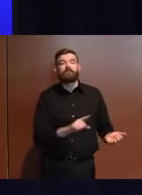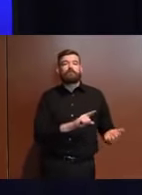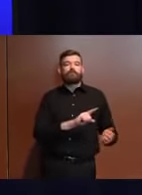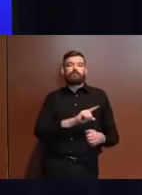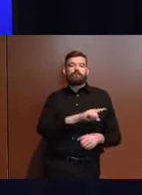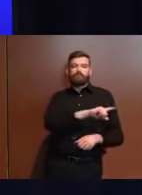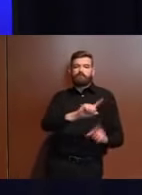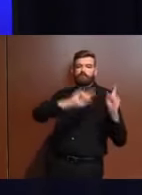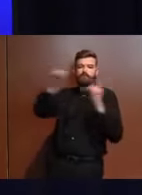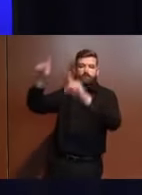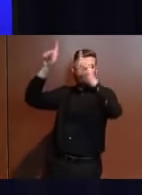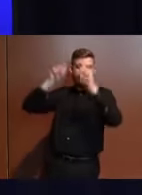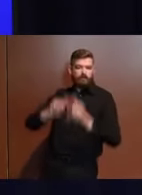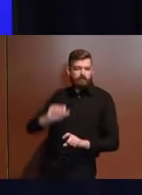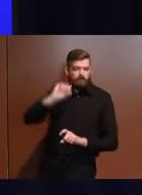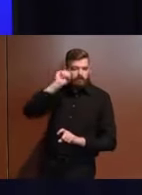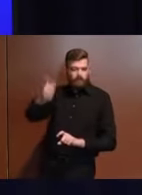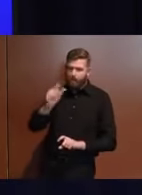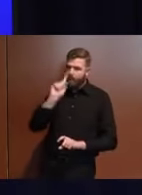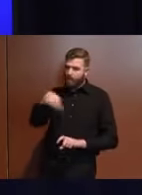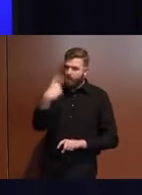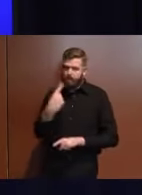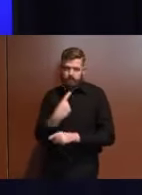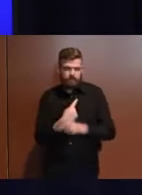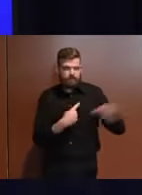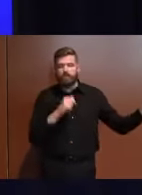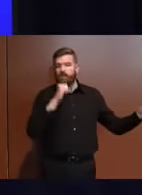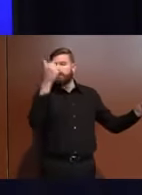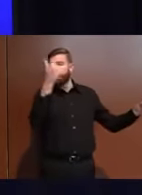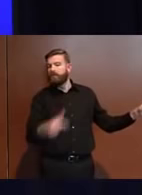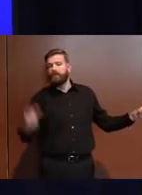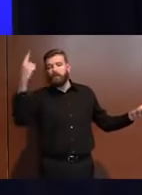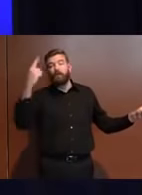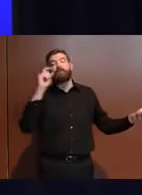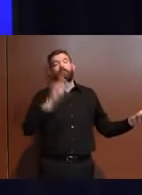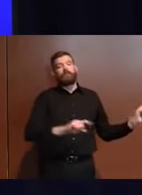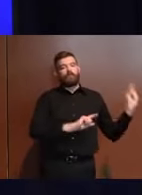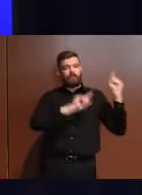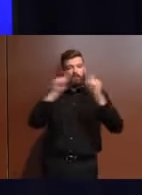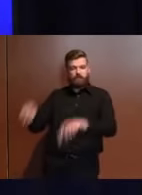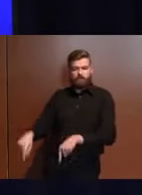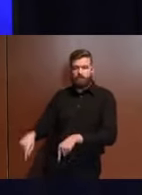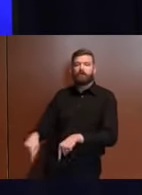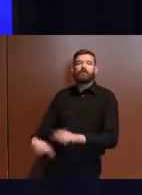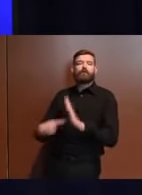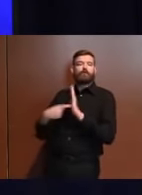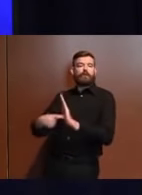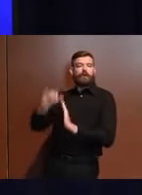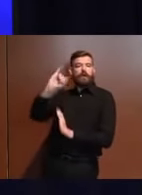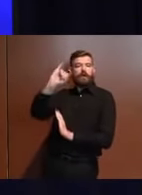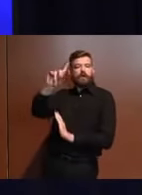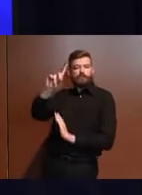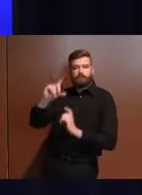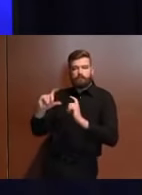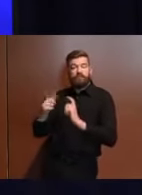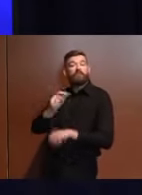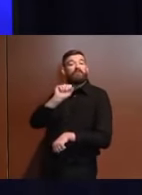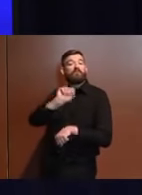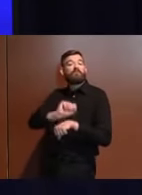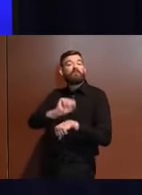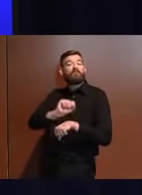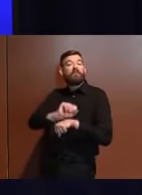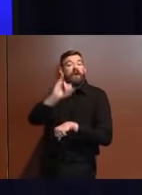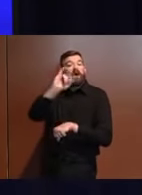that indicates that you are what hospital you work at, any employee ID, which I think is standard now and has